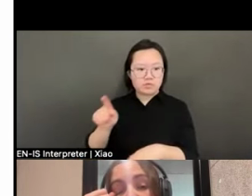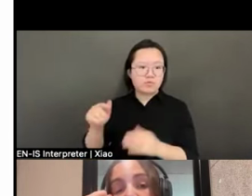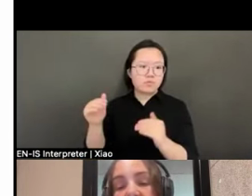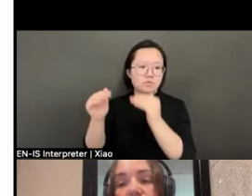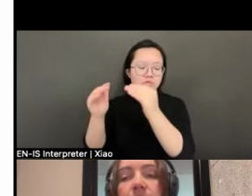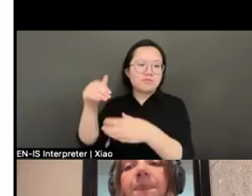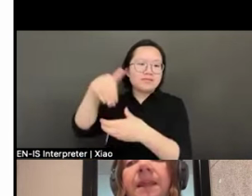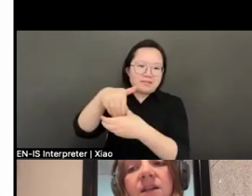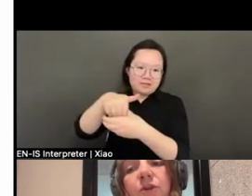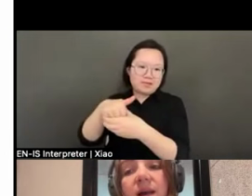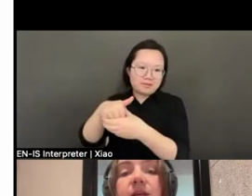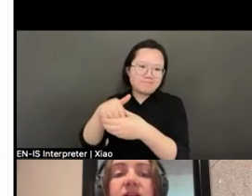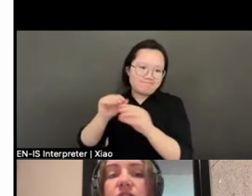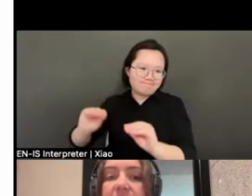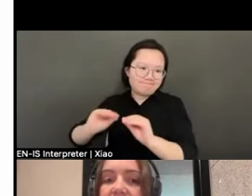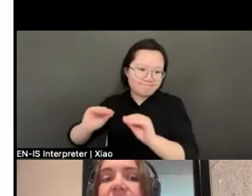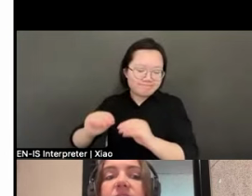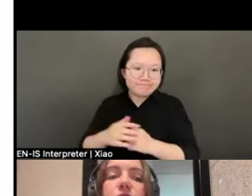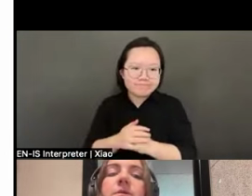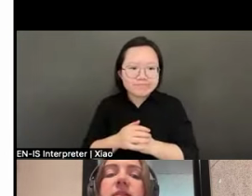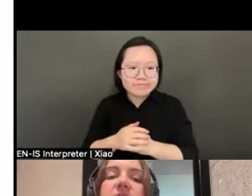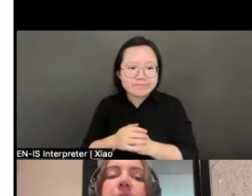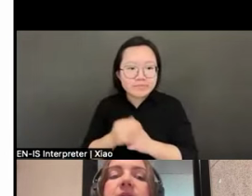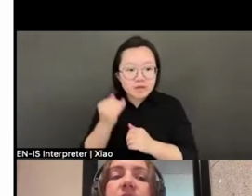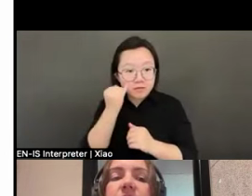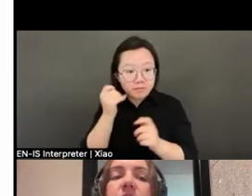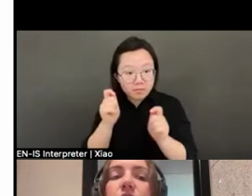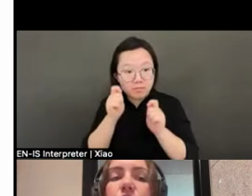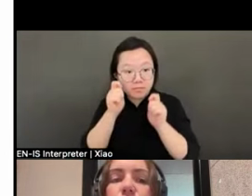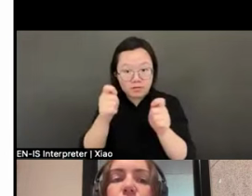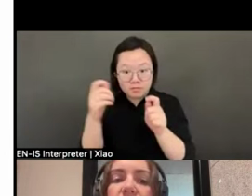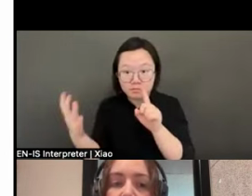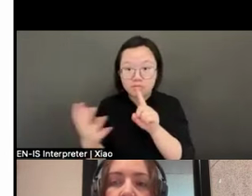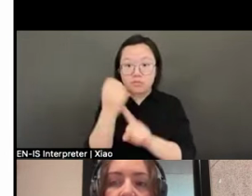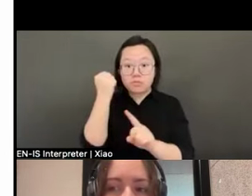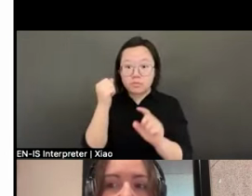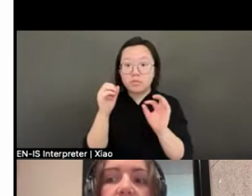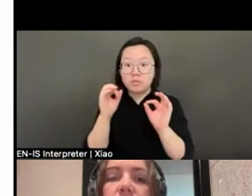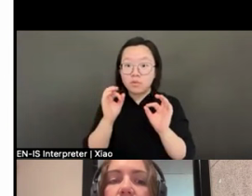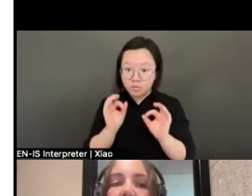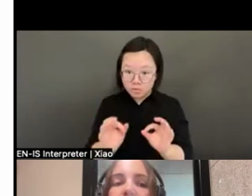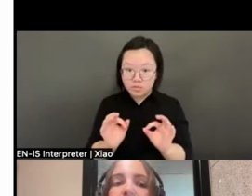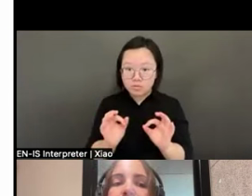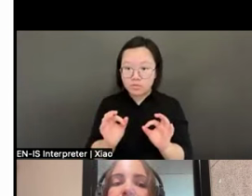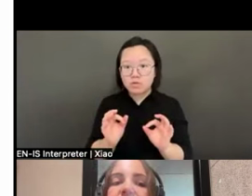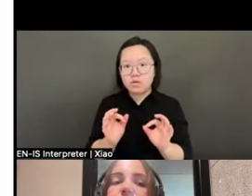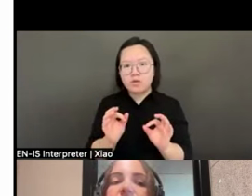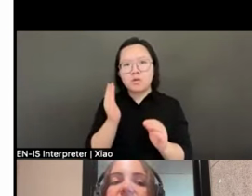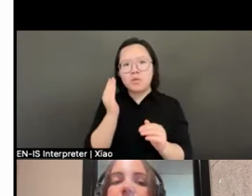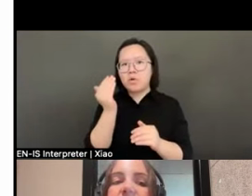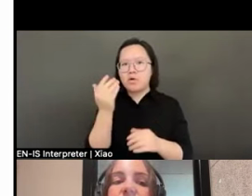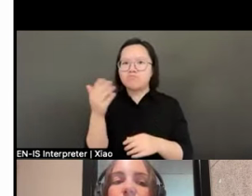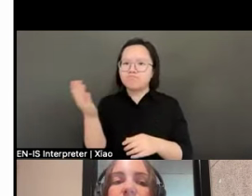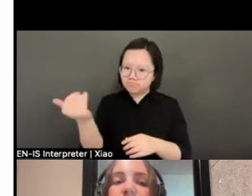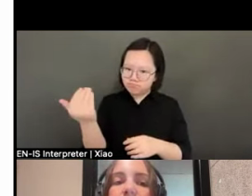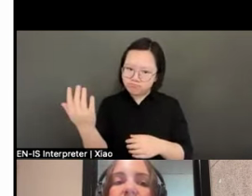as mentioned earlier, if your application is selected, you'll participate in 2 in-person events that will